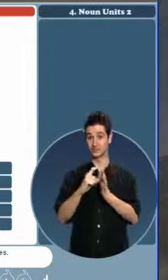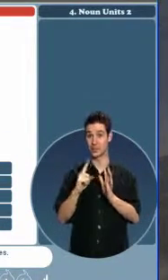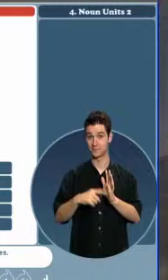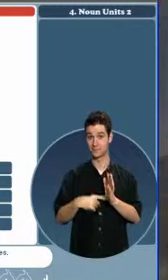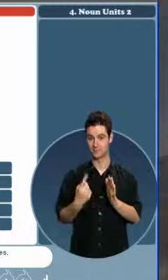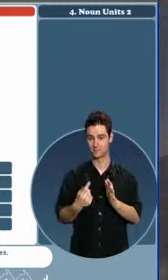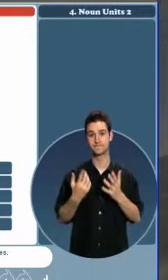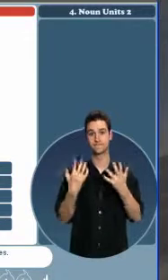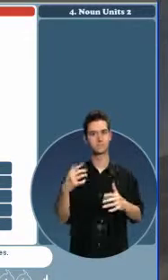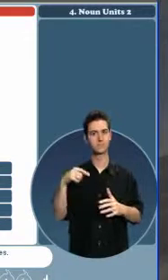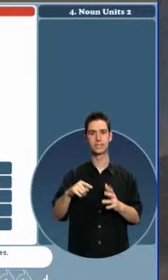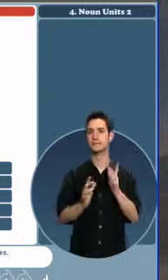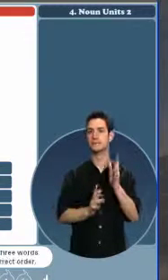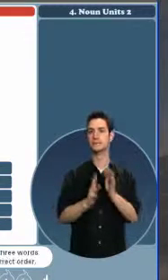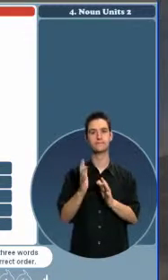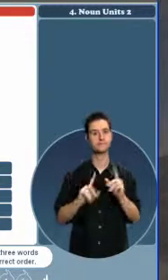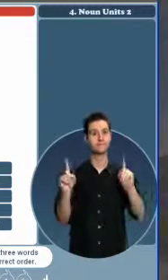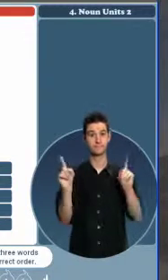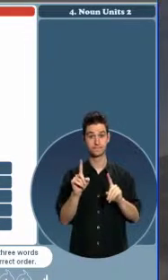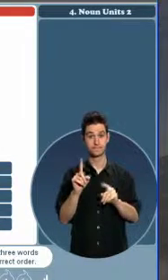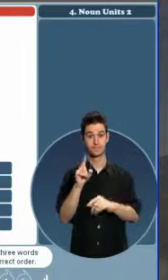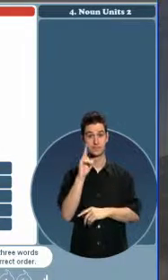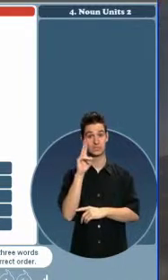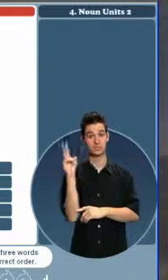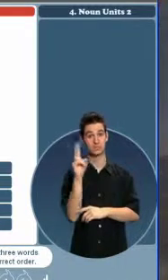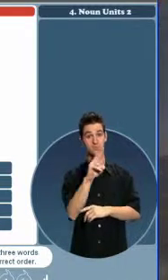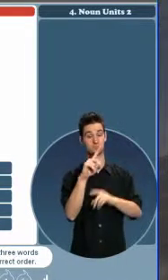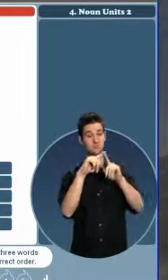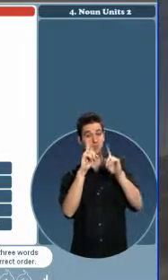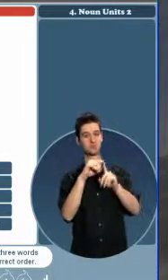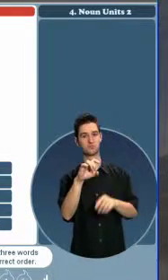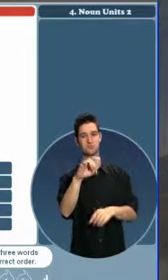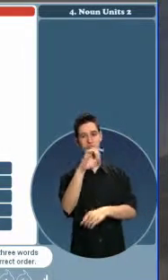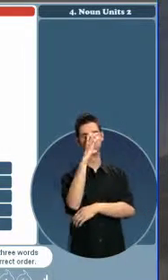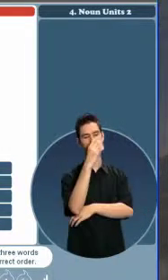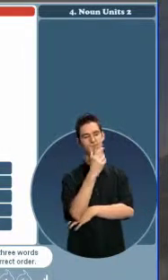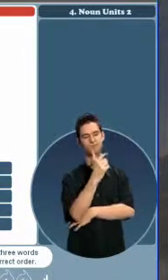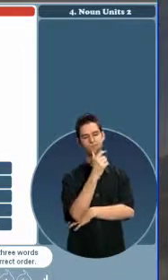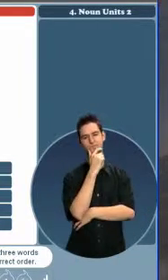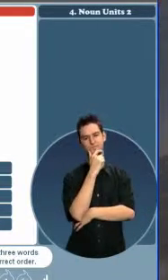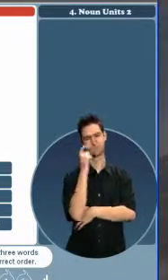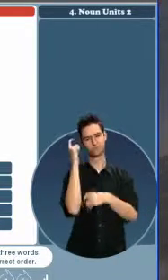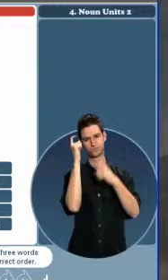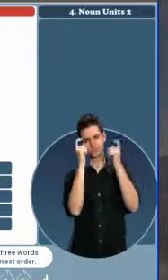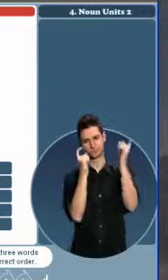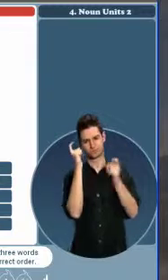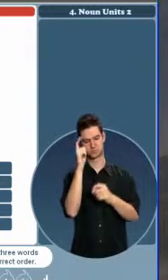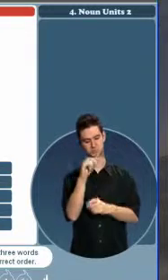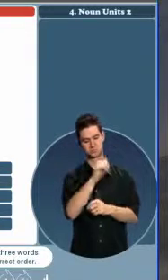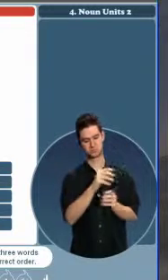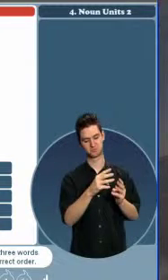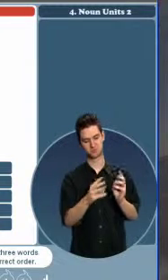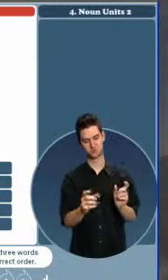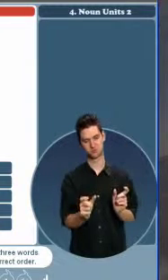Now let's do some practice with adjectives. In this exercise, look at each